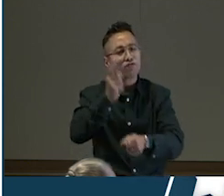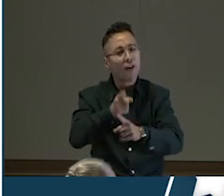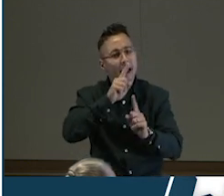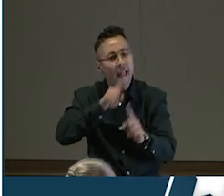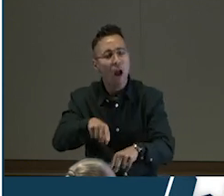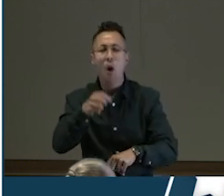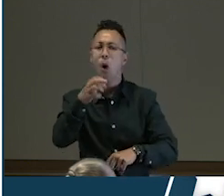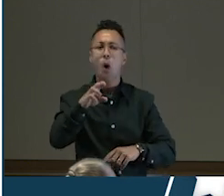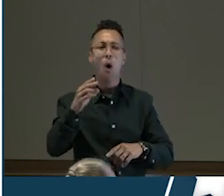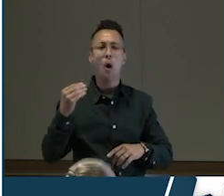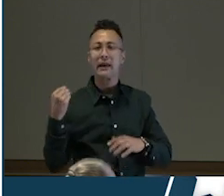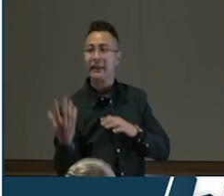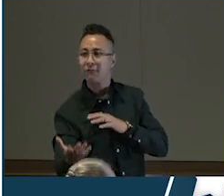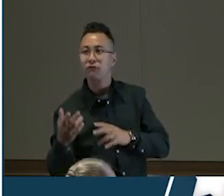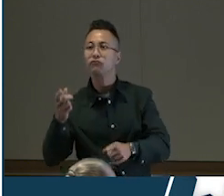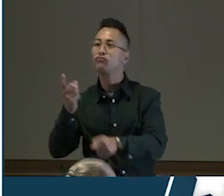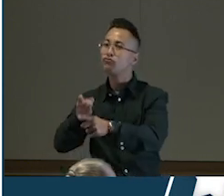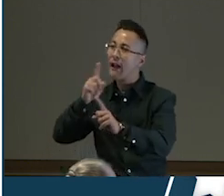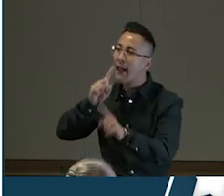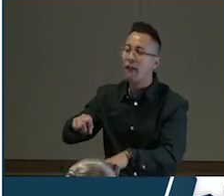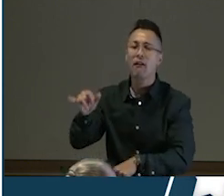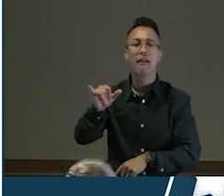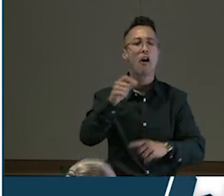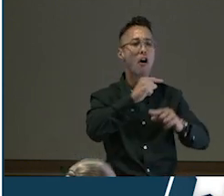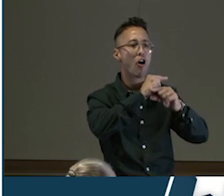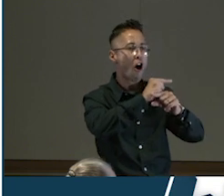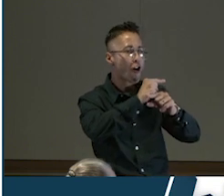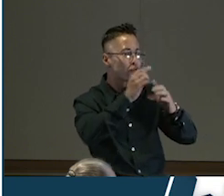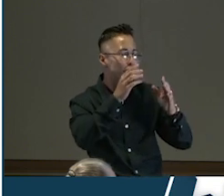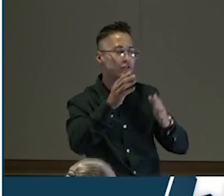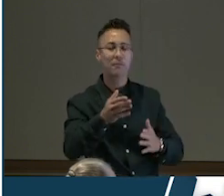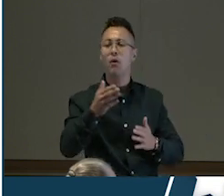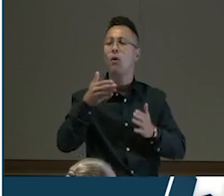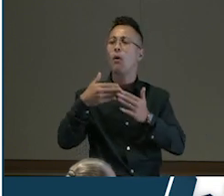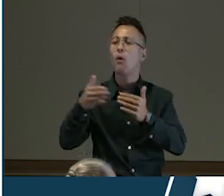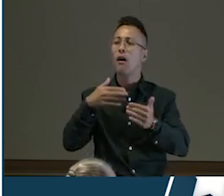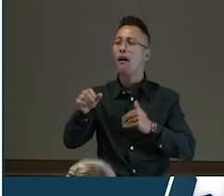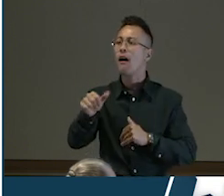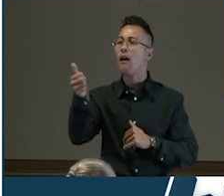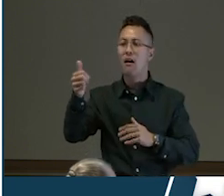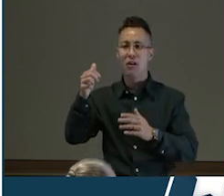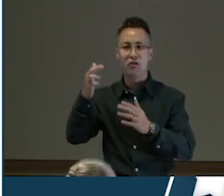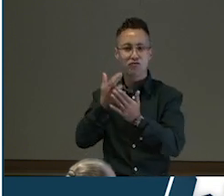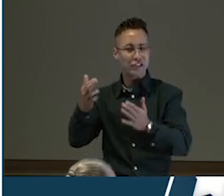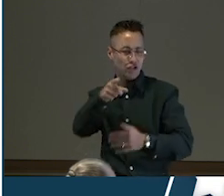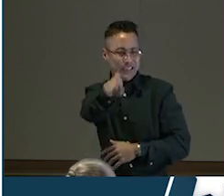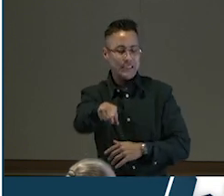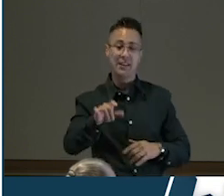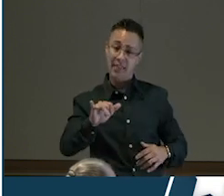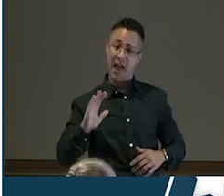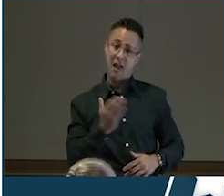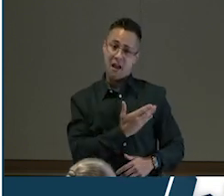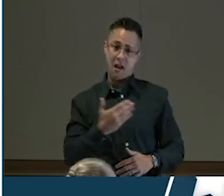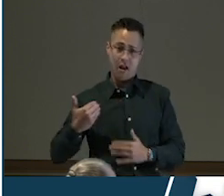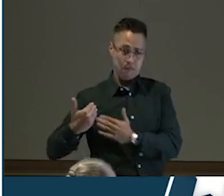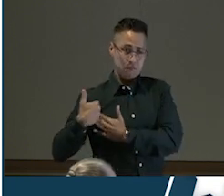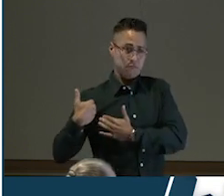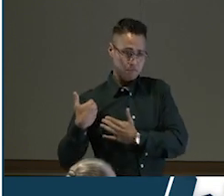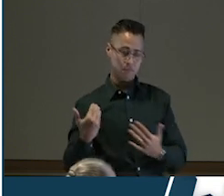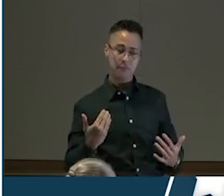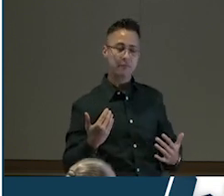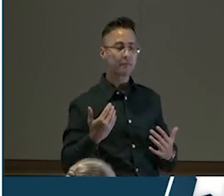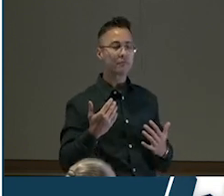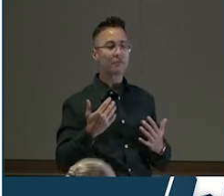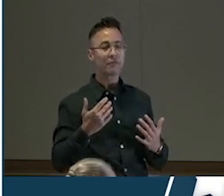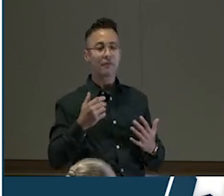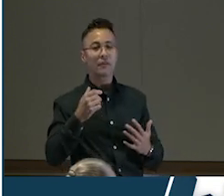helps with it, like the guardianship attorneys or whichever resource is needed. Okay? And that's where our role really comes in, minus all